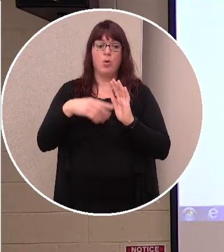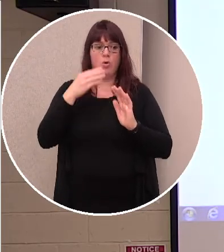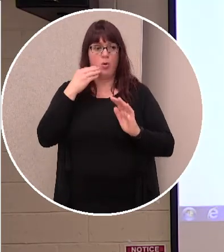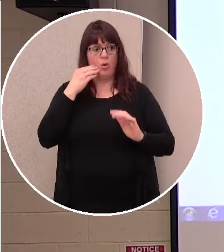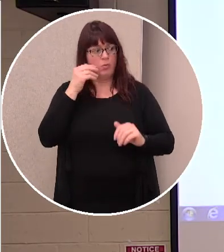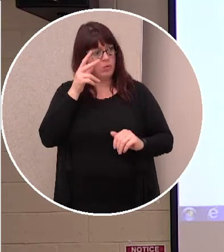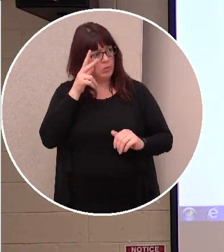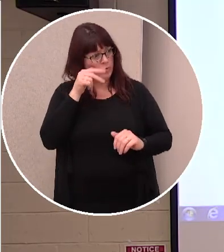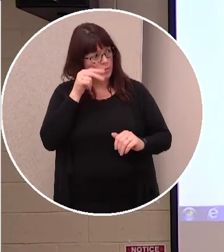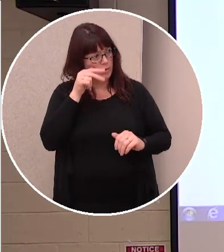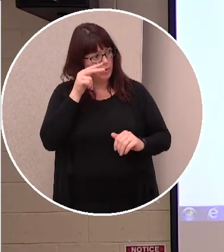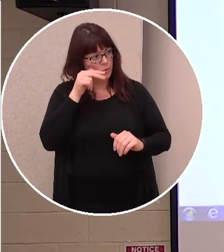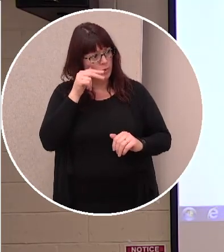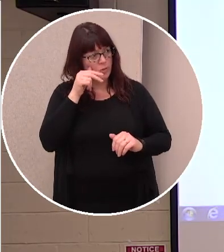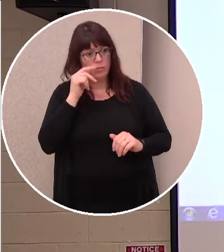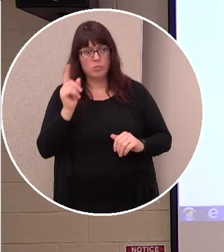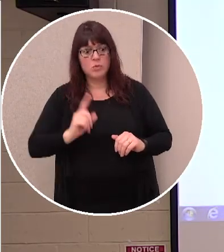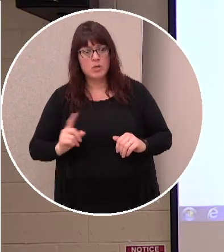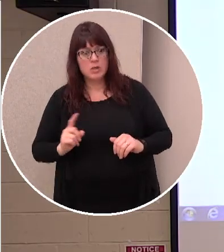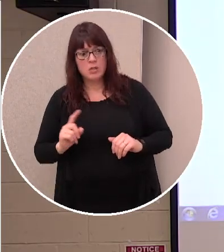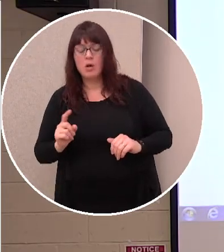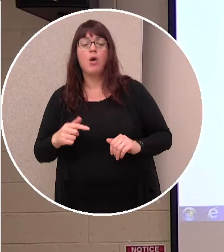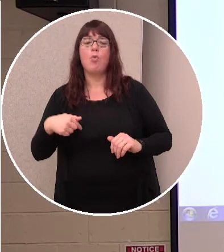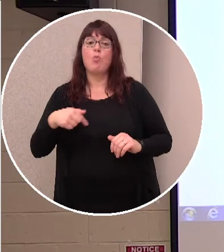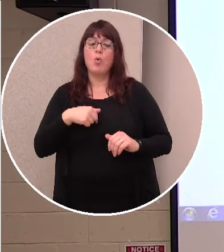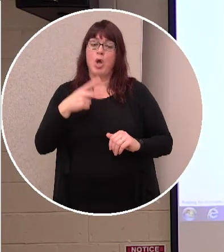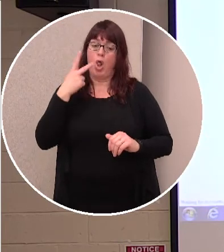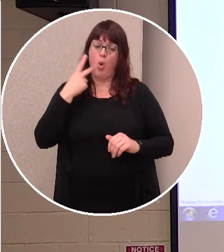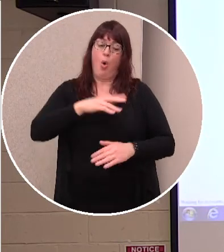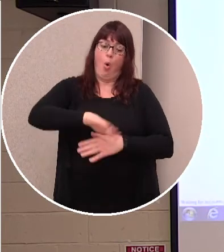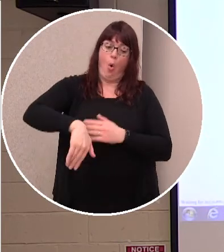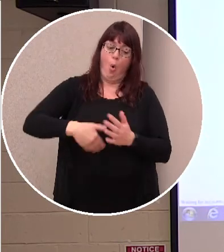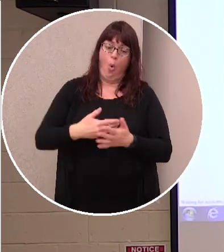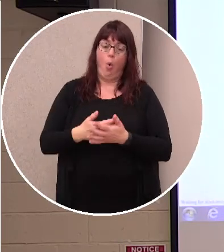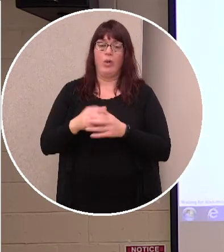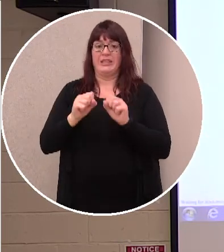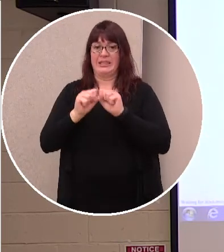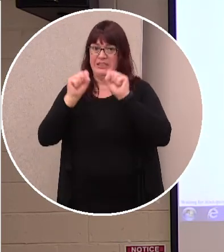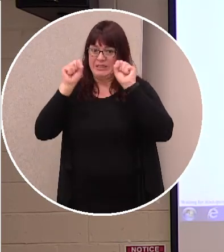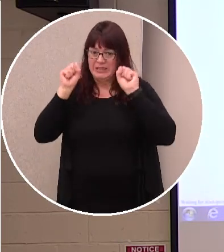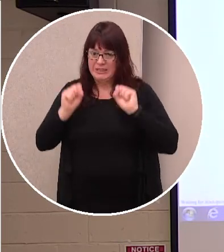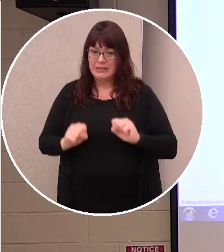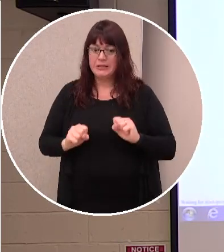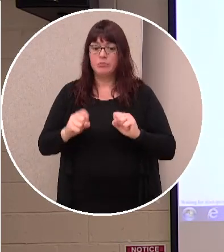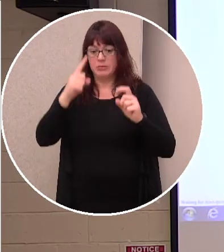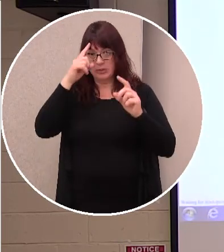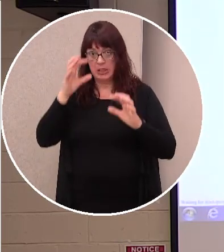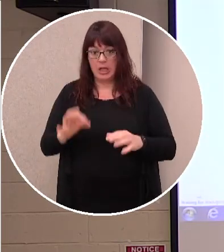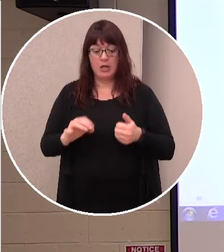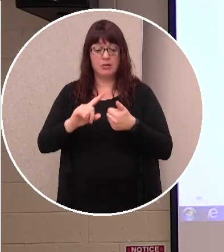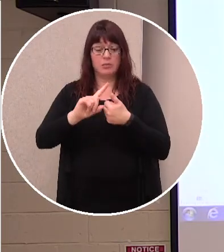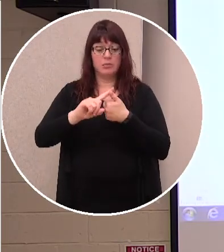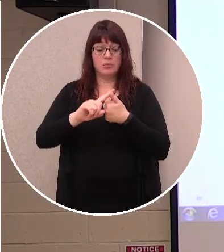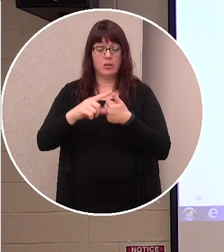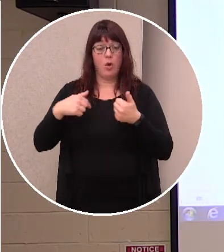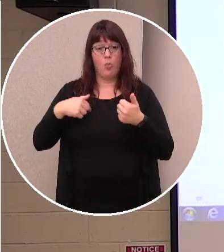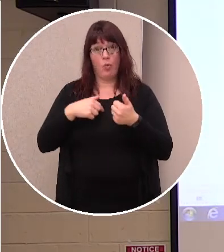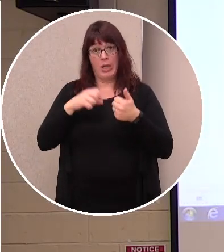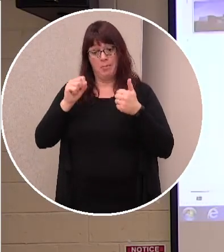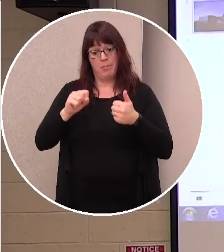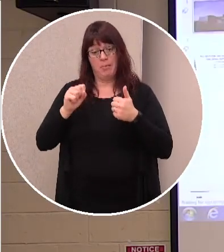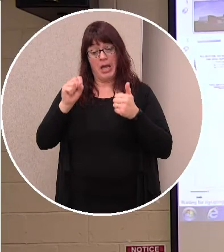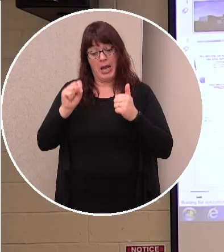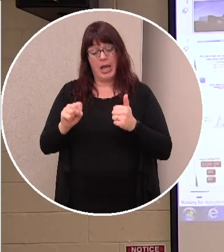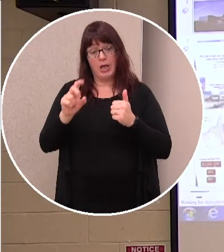this, what we want to do is look at the whole system in order to determine, A, is there anything that we could possibly